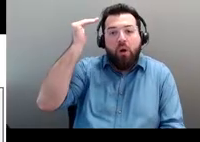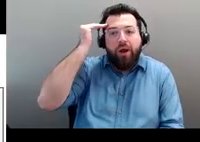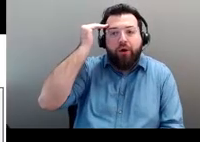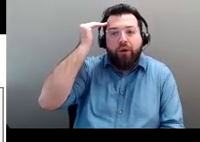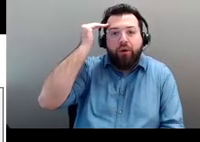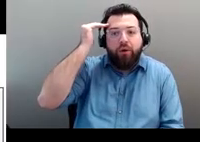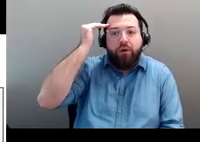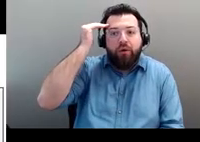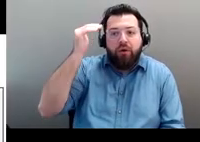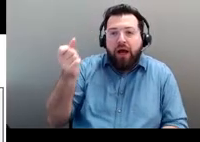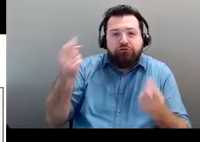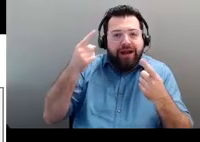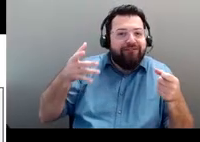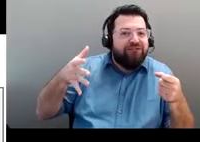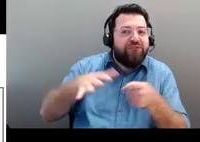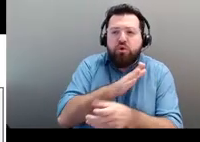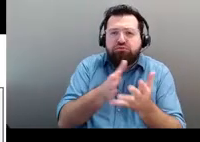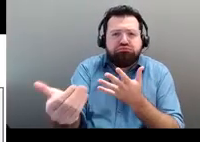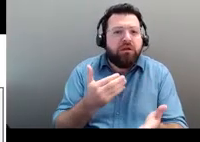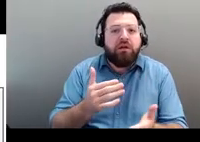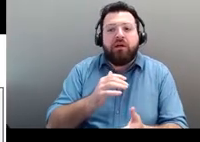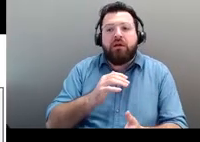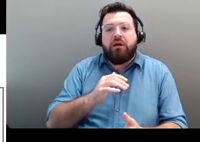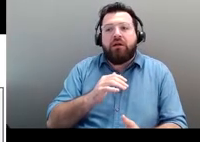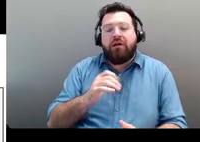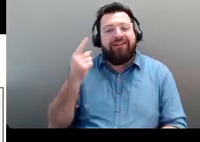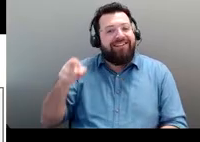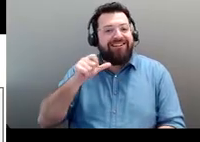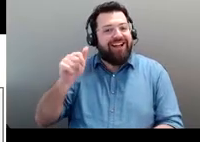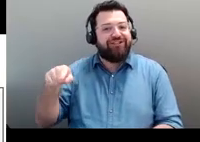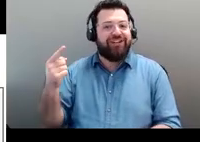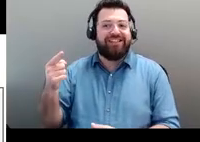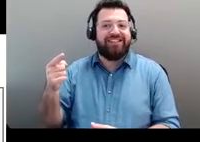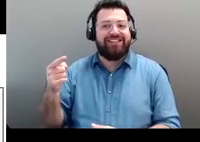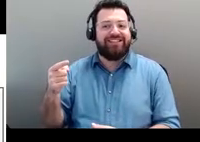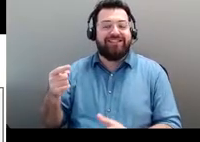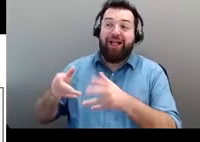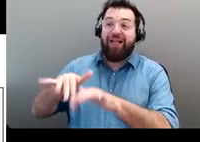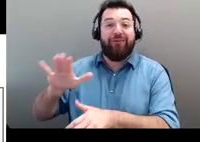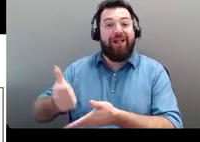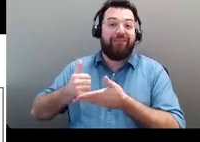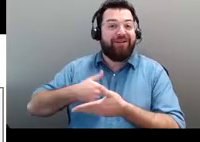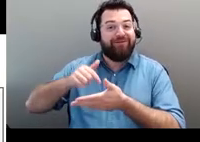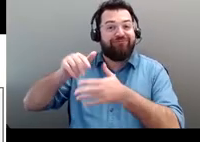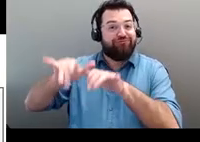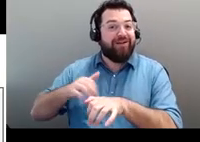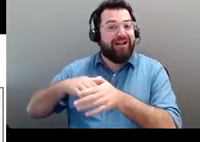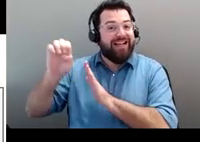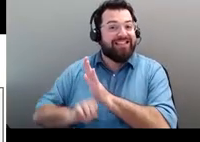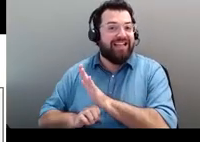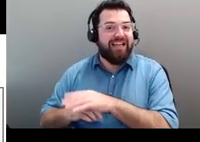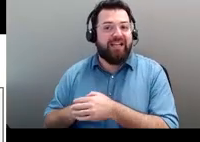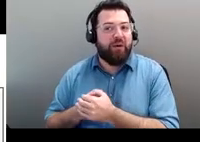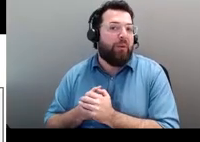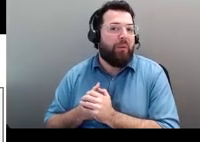context, because it's not just this thing that can help you write your essay. In the